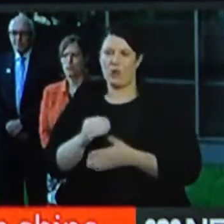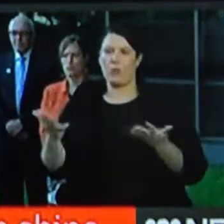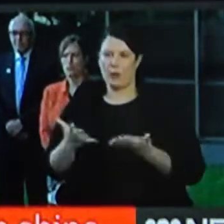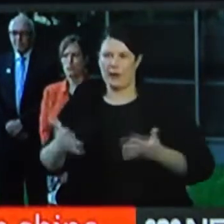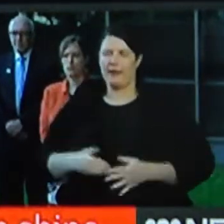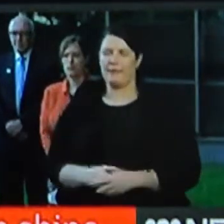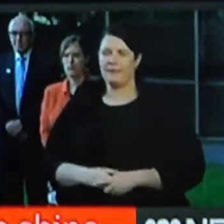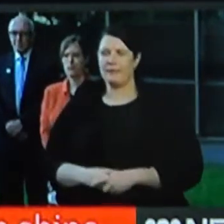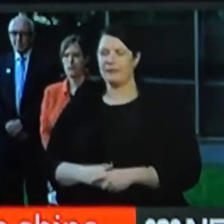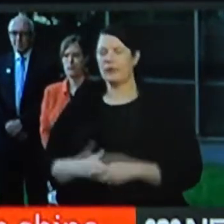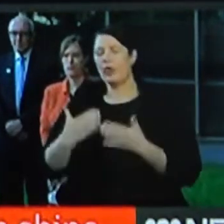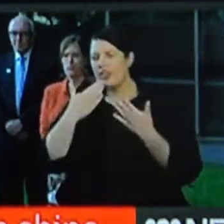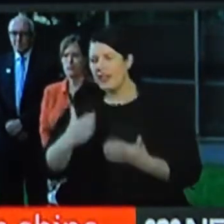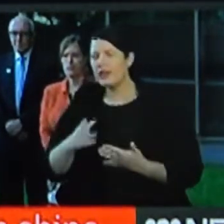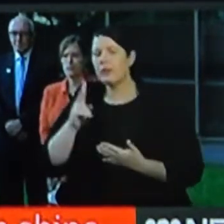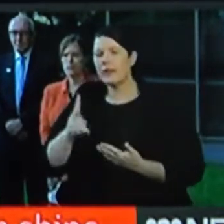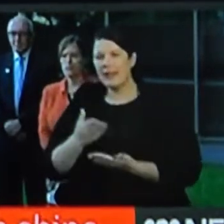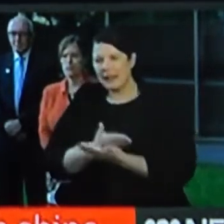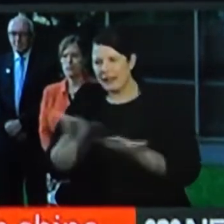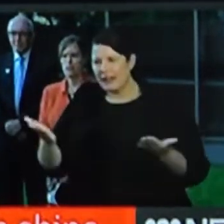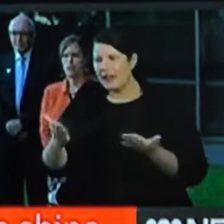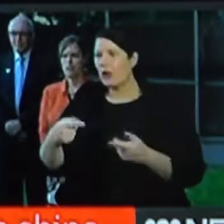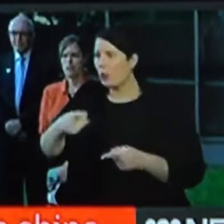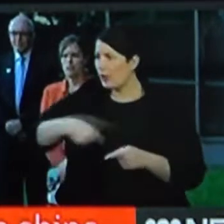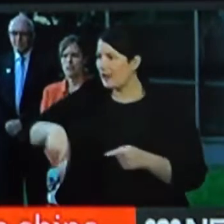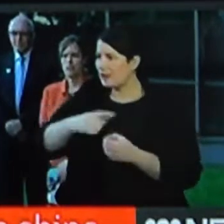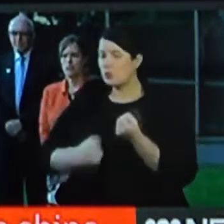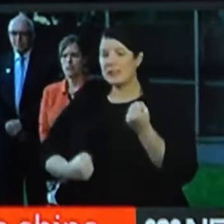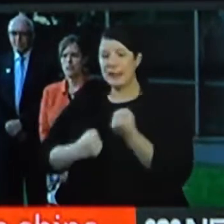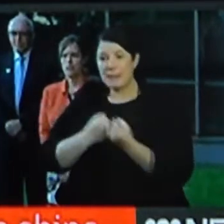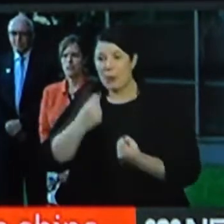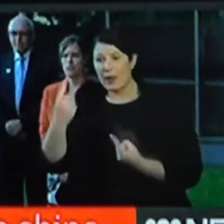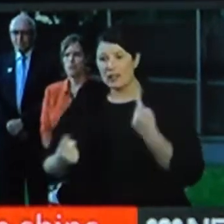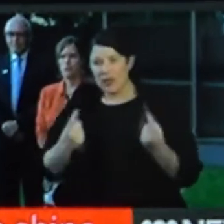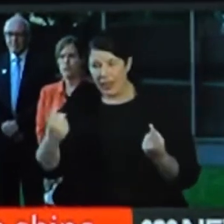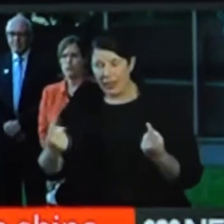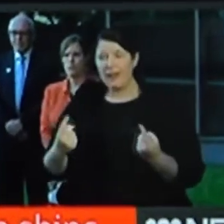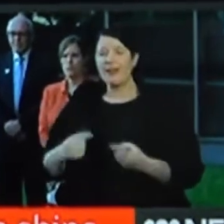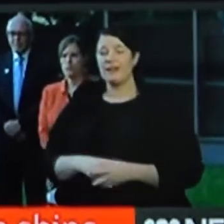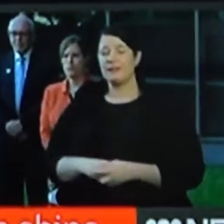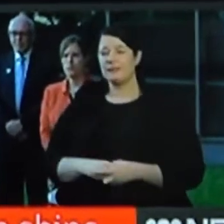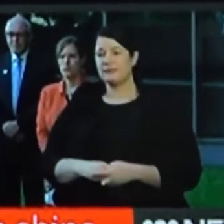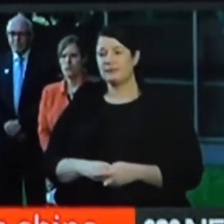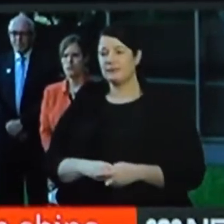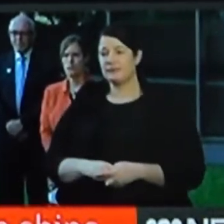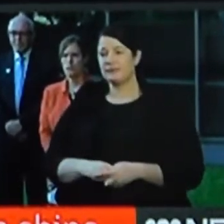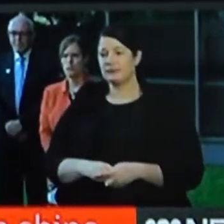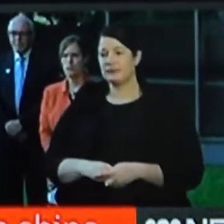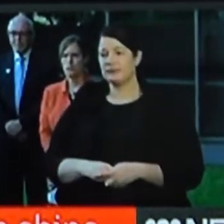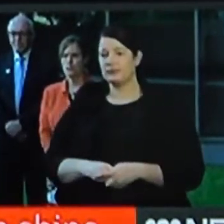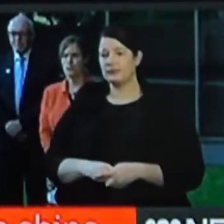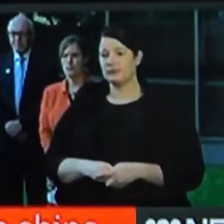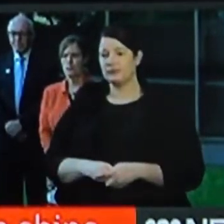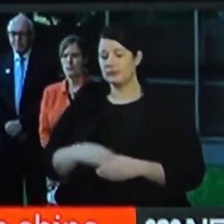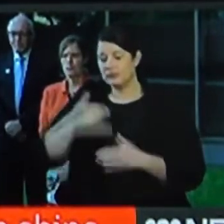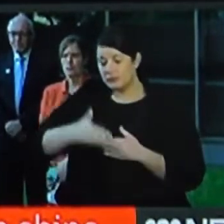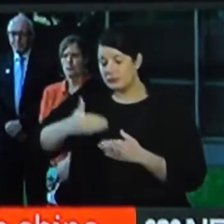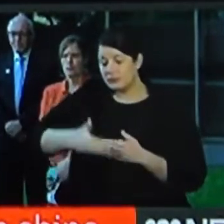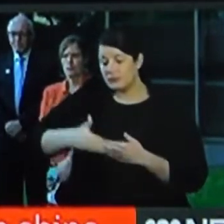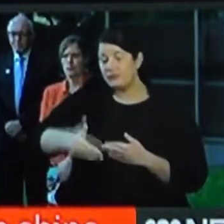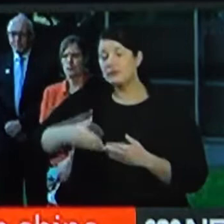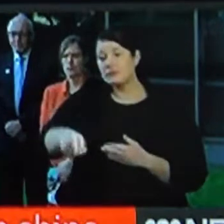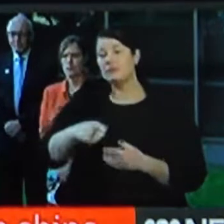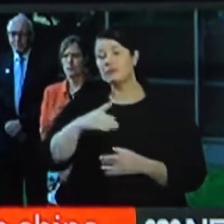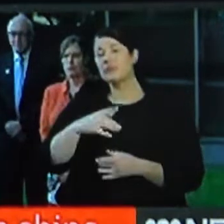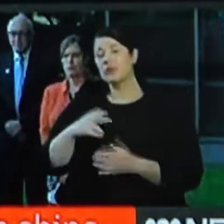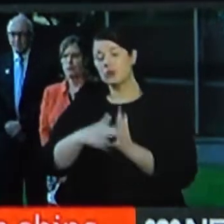you again, and please know that we're here to support each other. And please know also in the coming days and weeks, the New South Wales Government